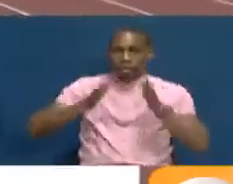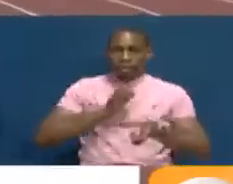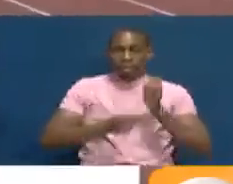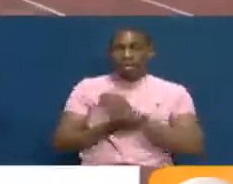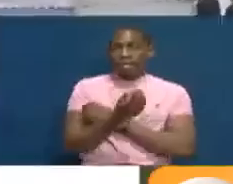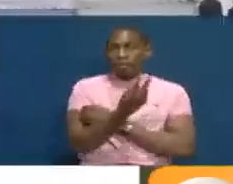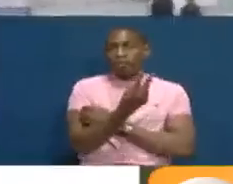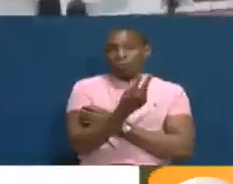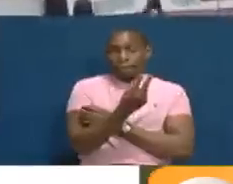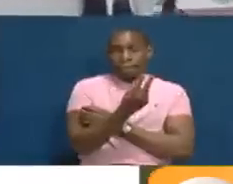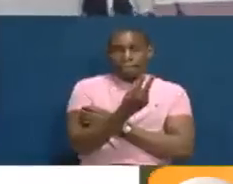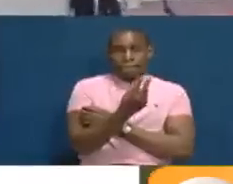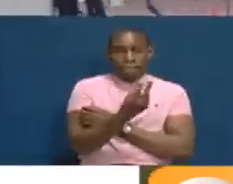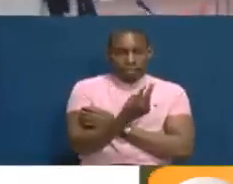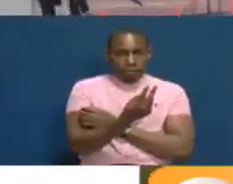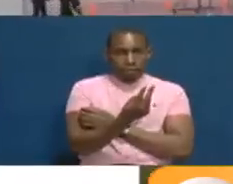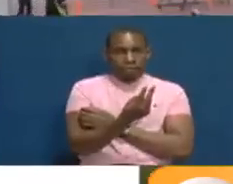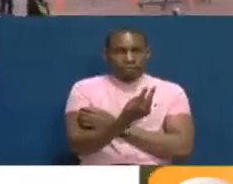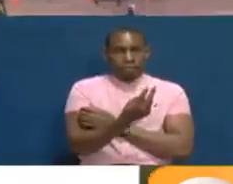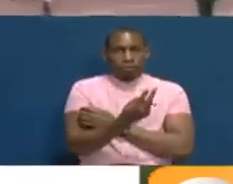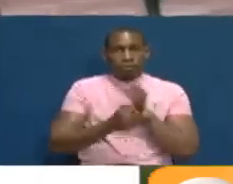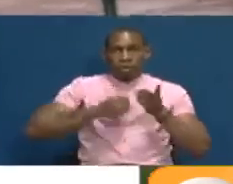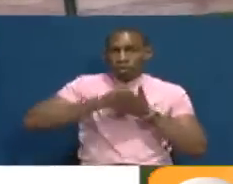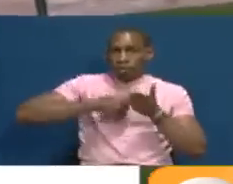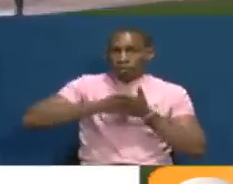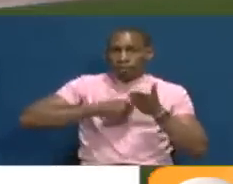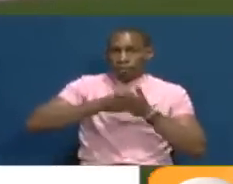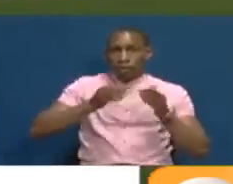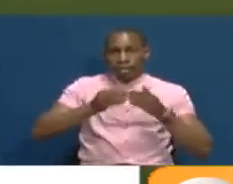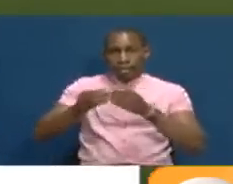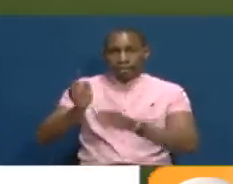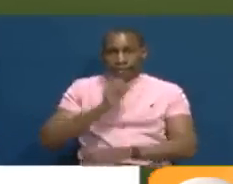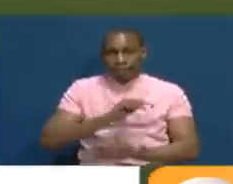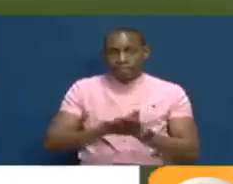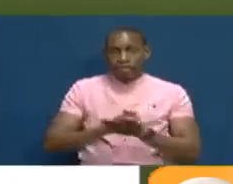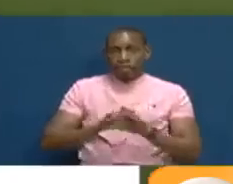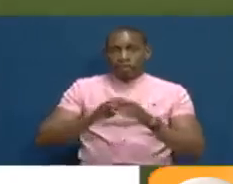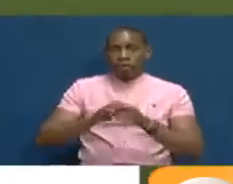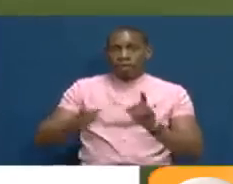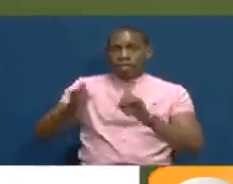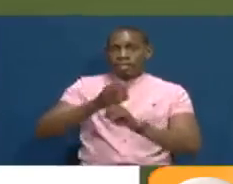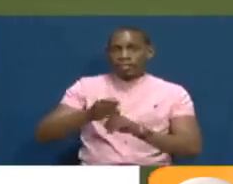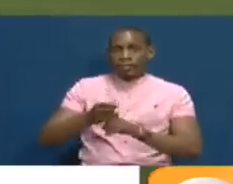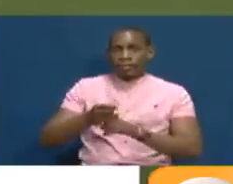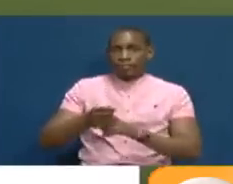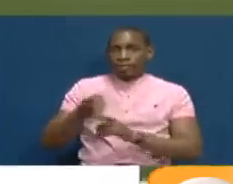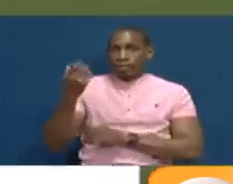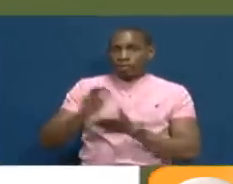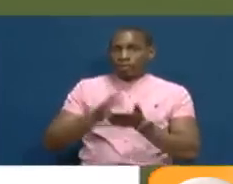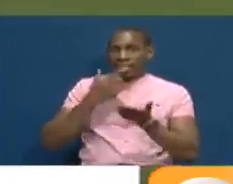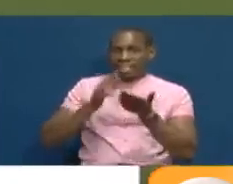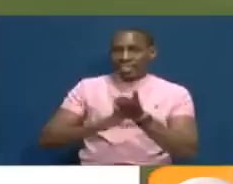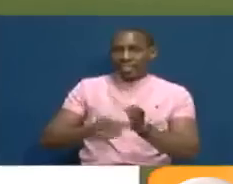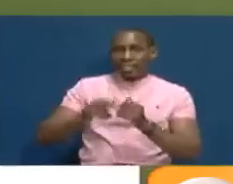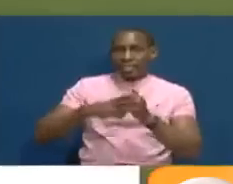Amare Tegen and Takele Bikila pushed forward to take the lead and grabbed gold and silver, clocking